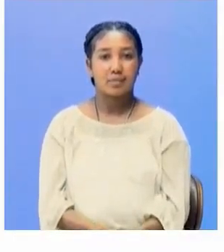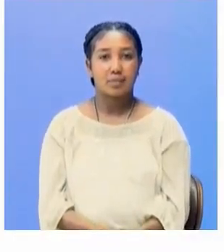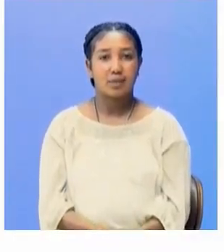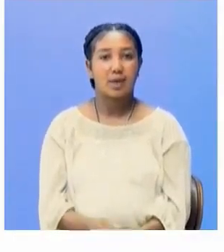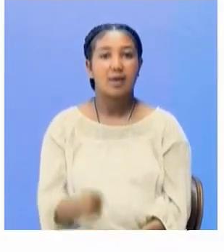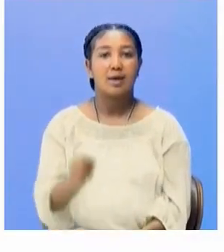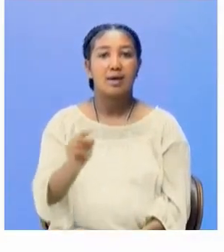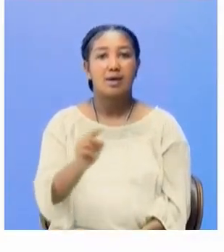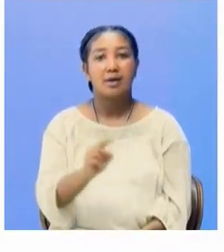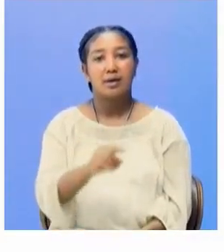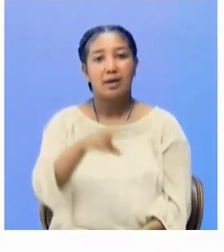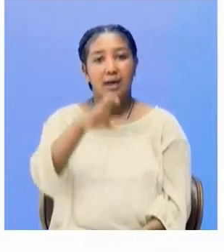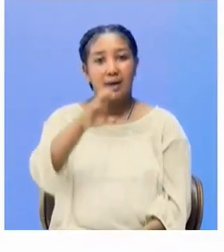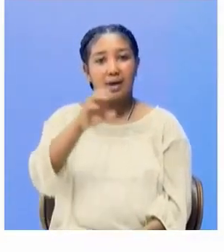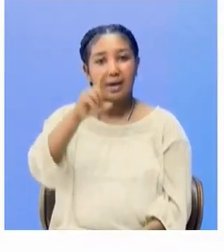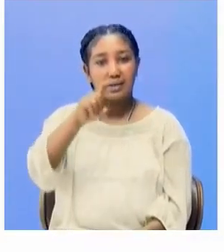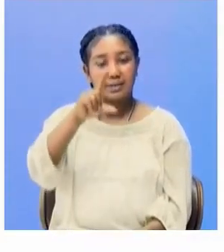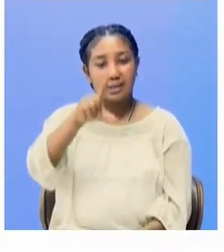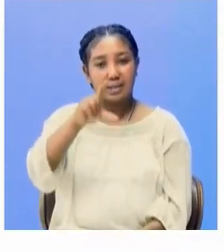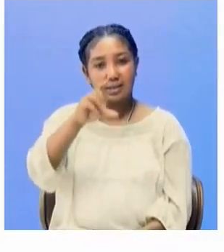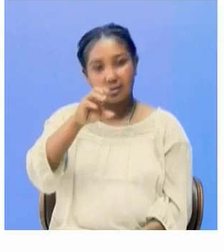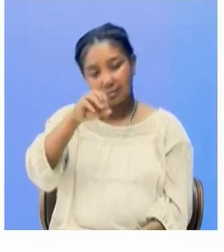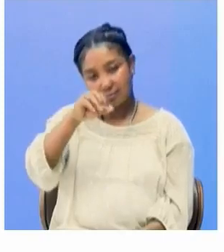exclamatory sentence.